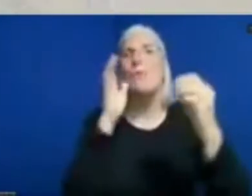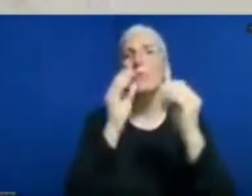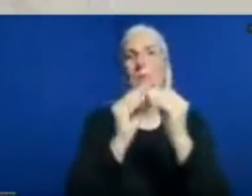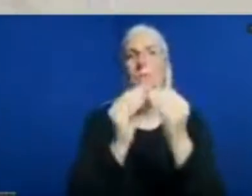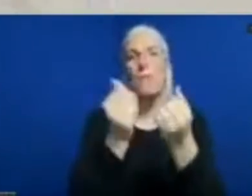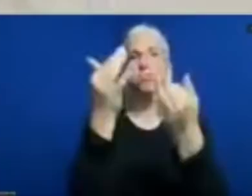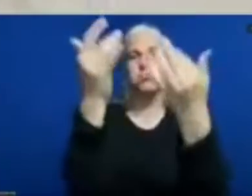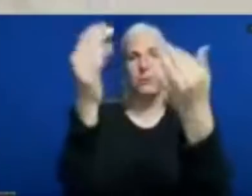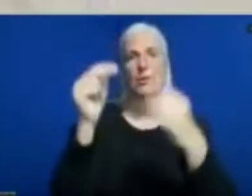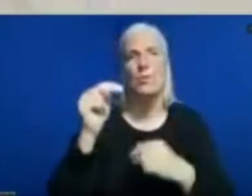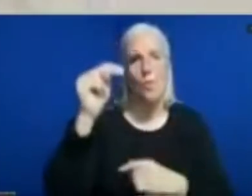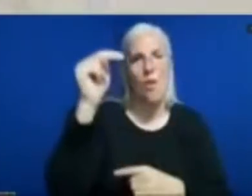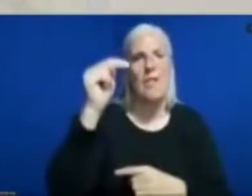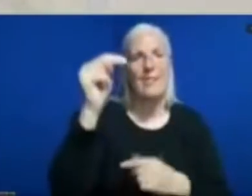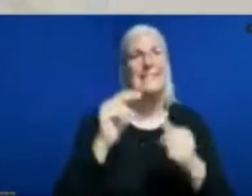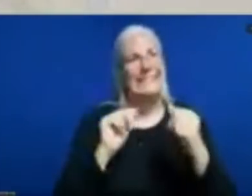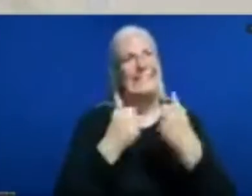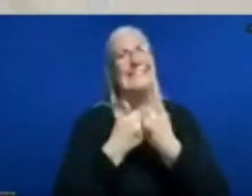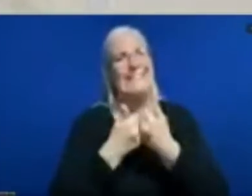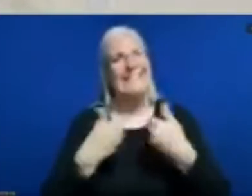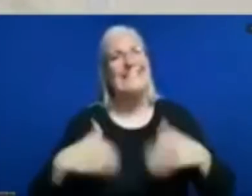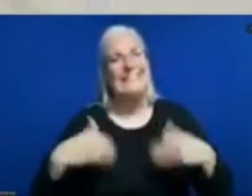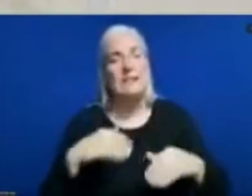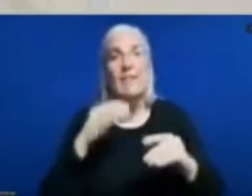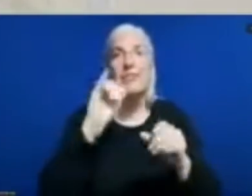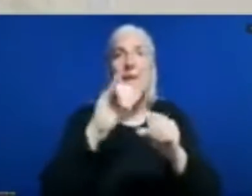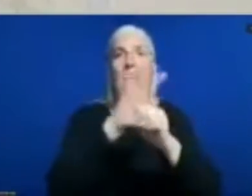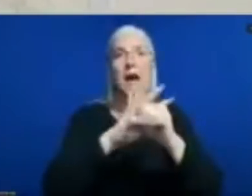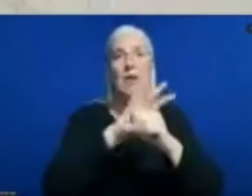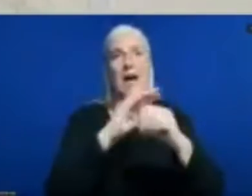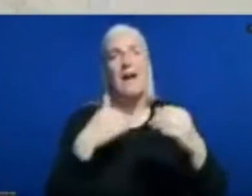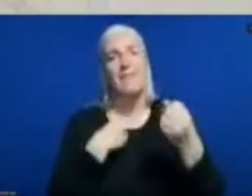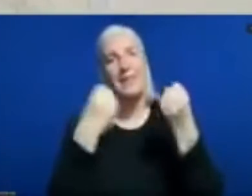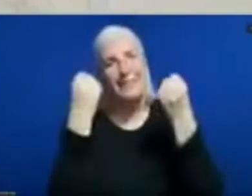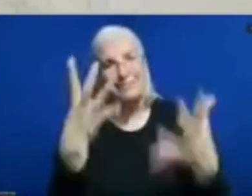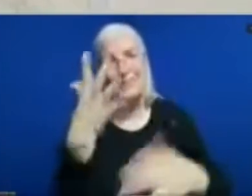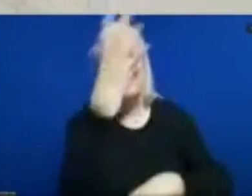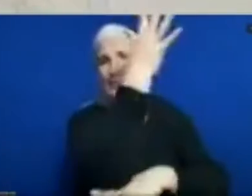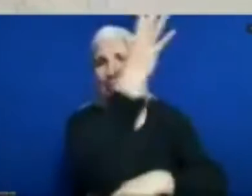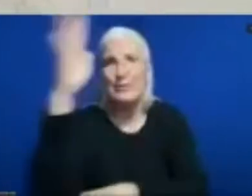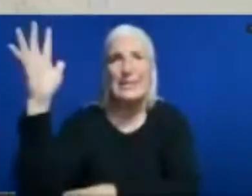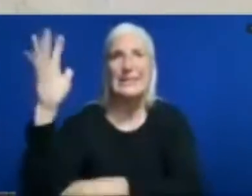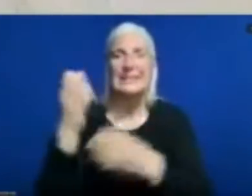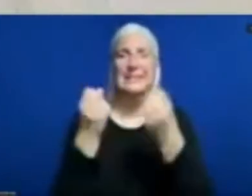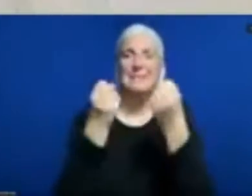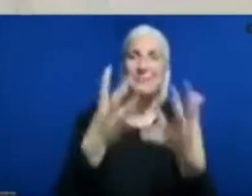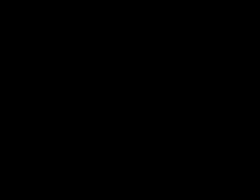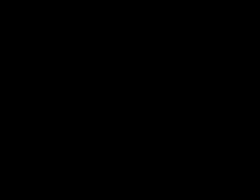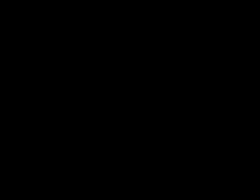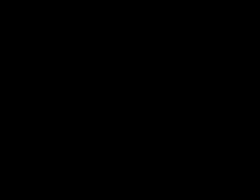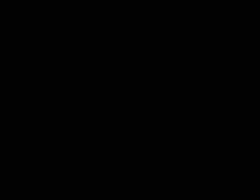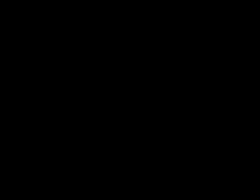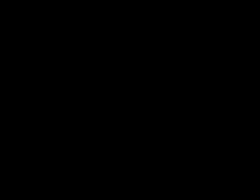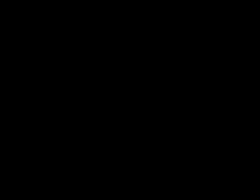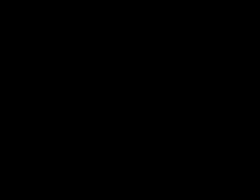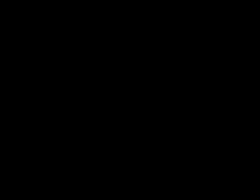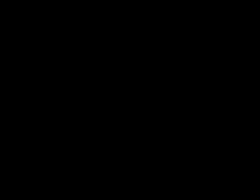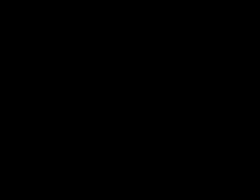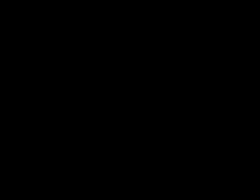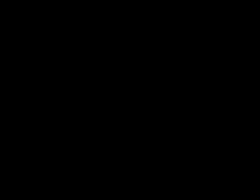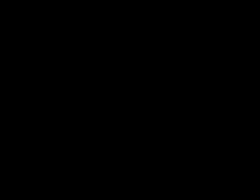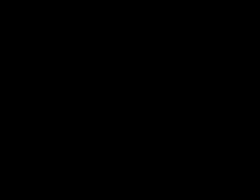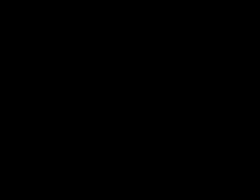of the heavy fuels that are in there, very dry conditions, and rugged topography that's allowing the winds to